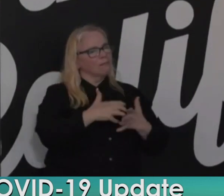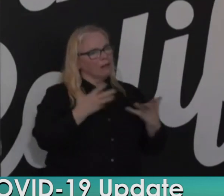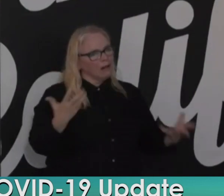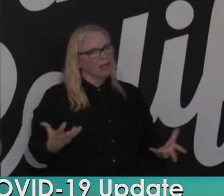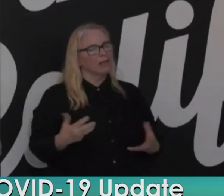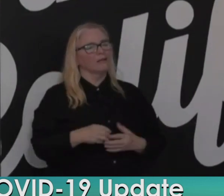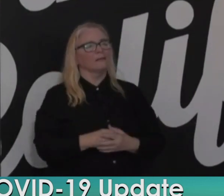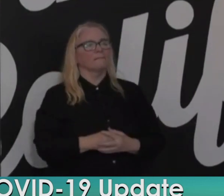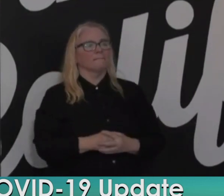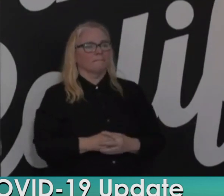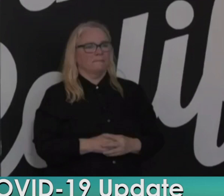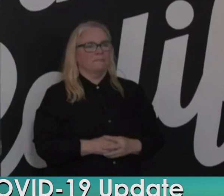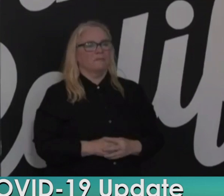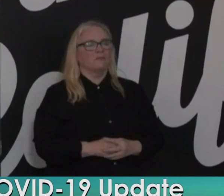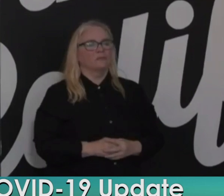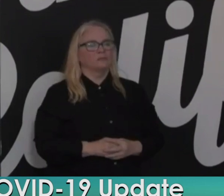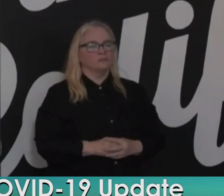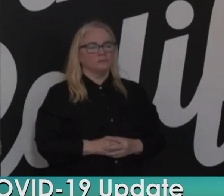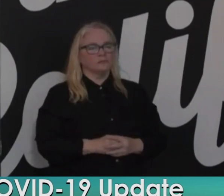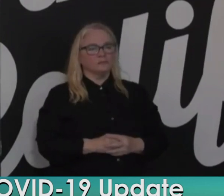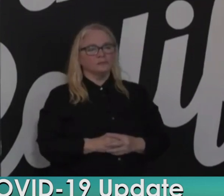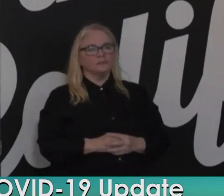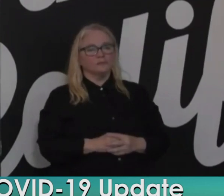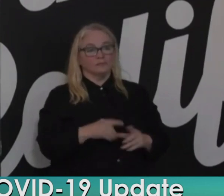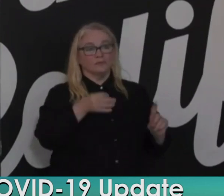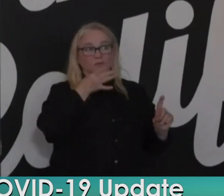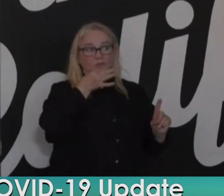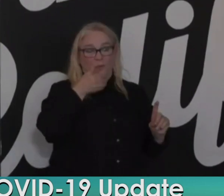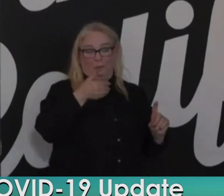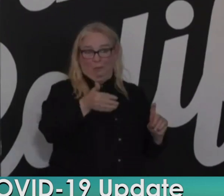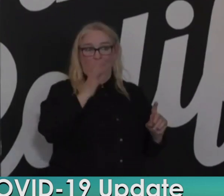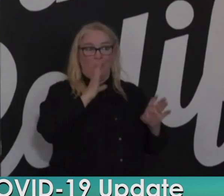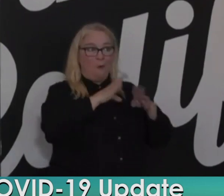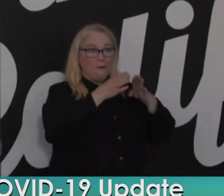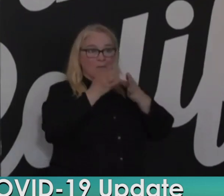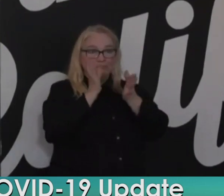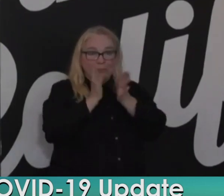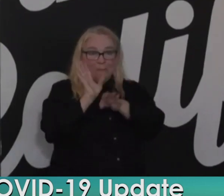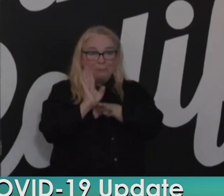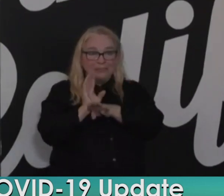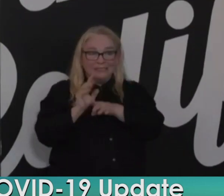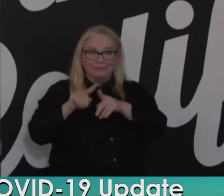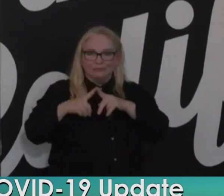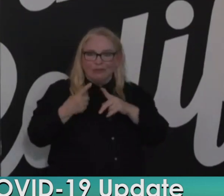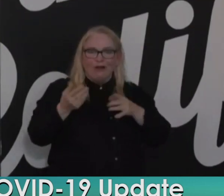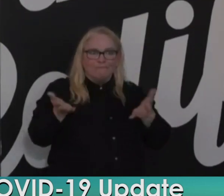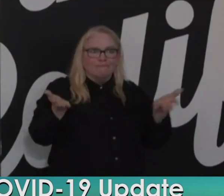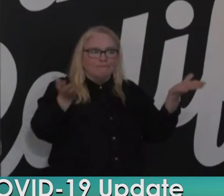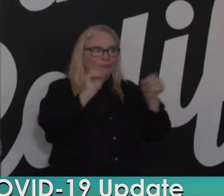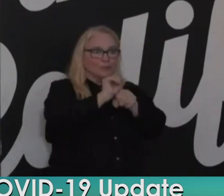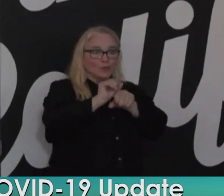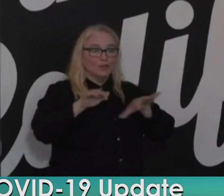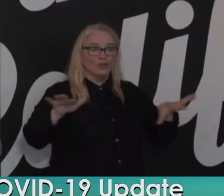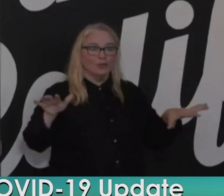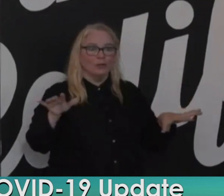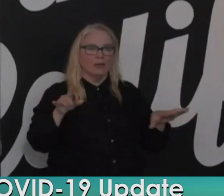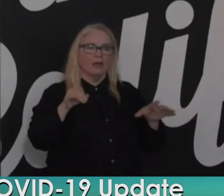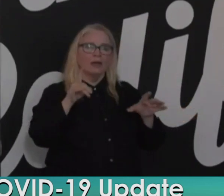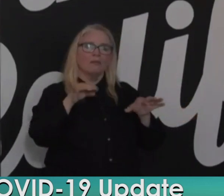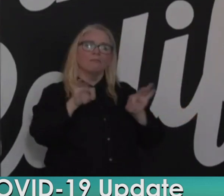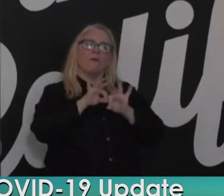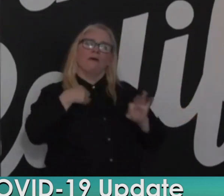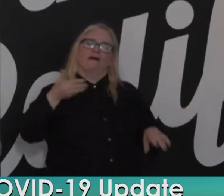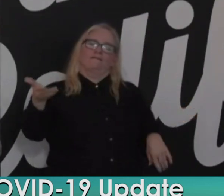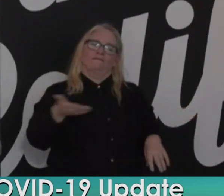days away from beginning to reopen parts of this economy with conditions if we didn't invite the mayor to say a